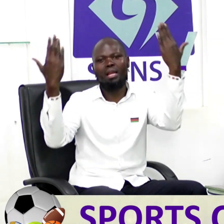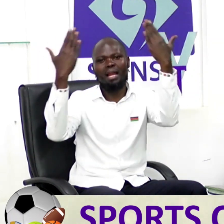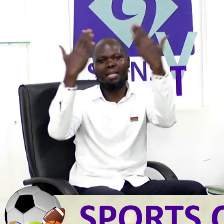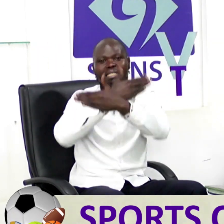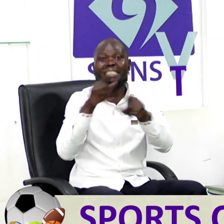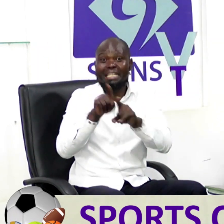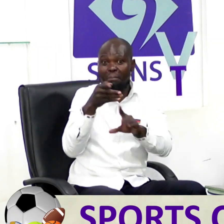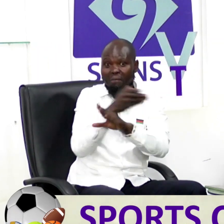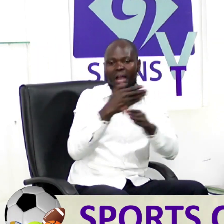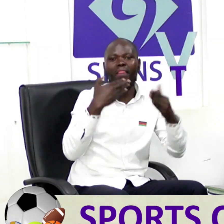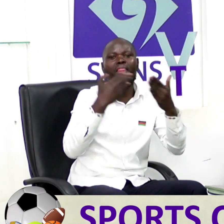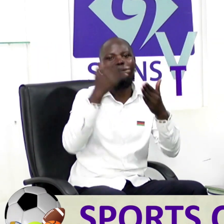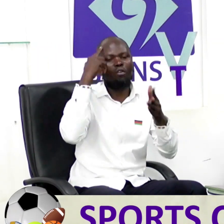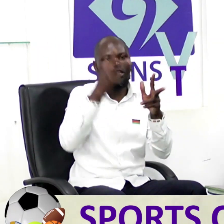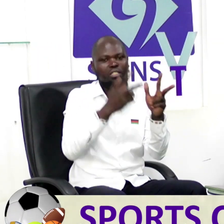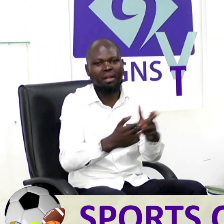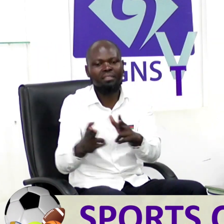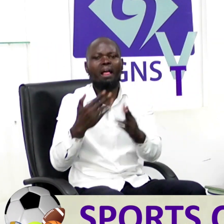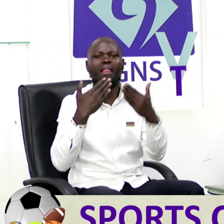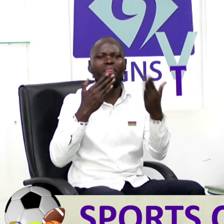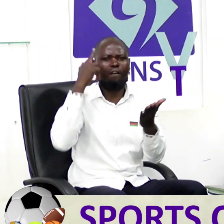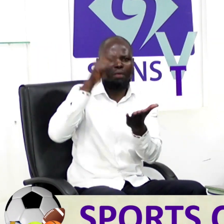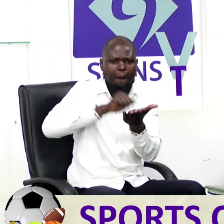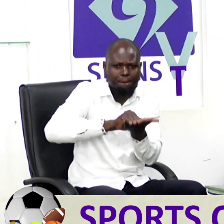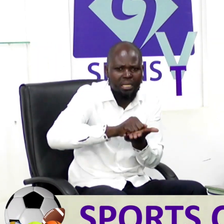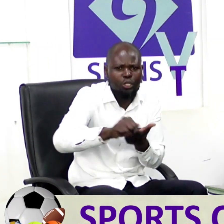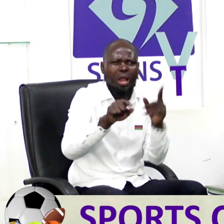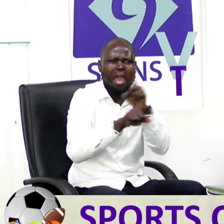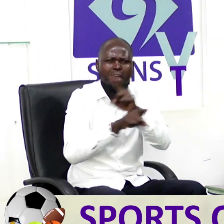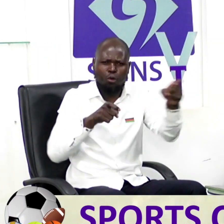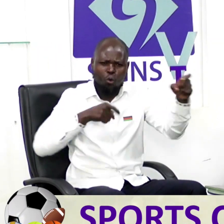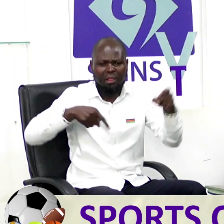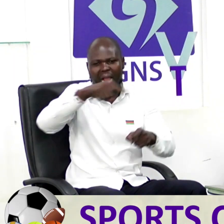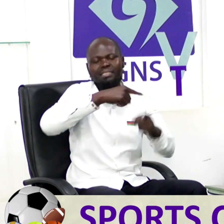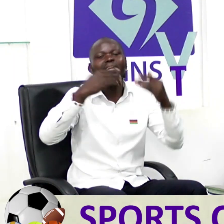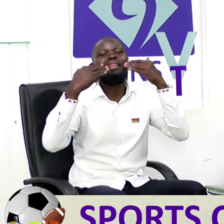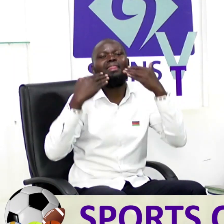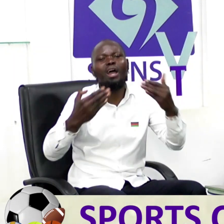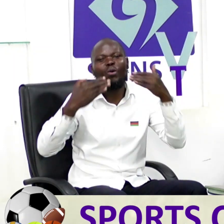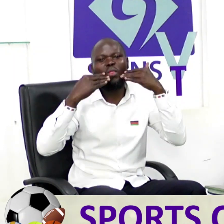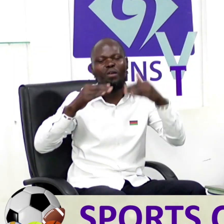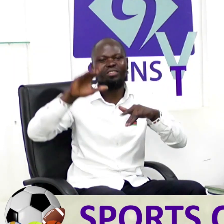Enjoy your evening and good night. And before that,